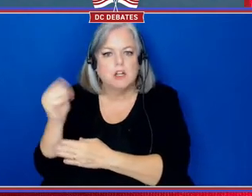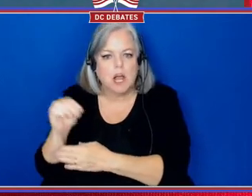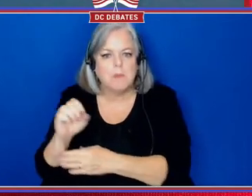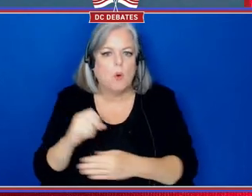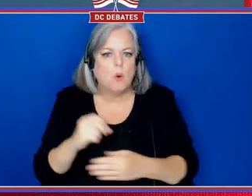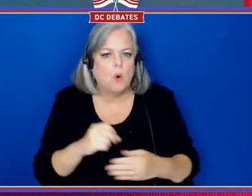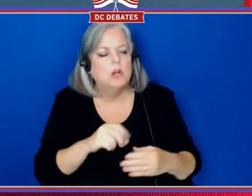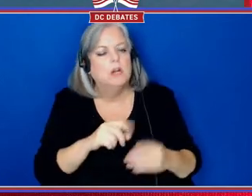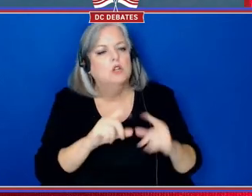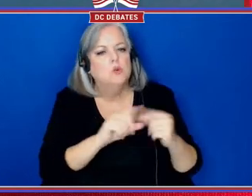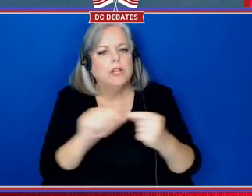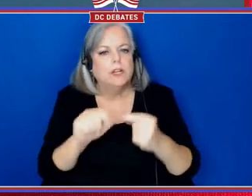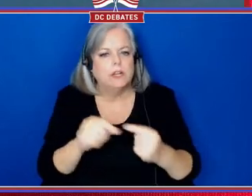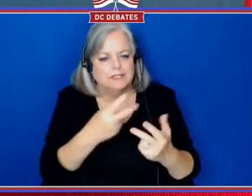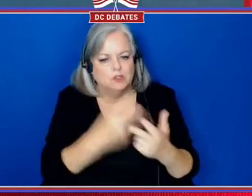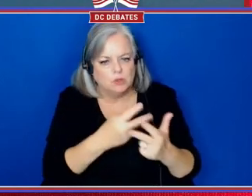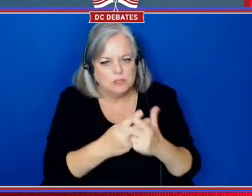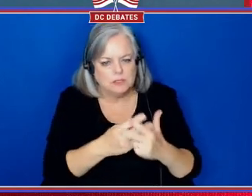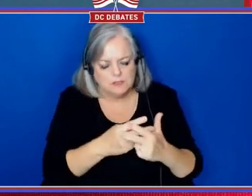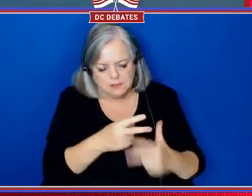DCDebates2022 or hashtag